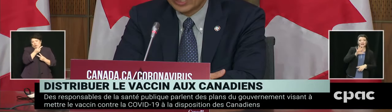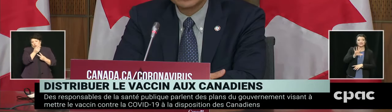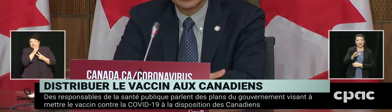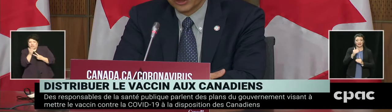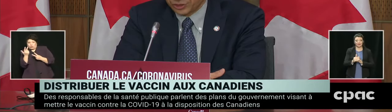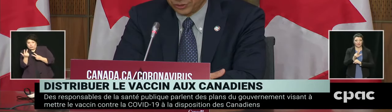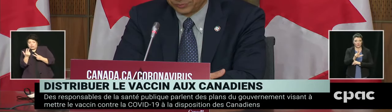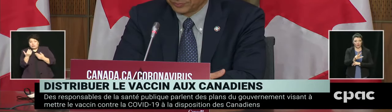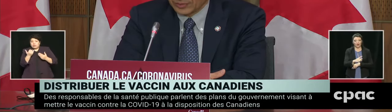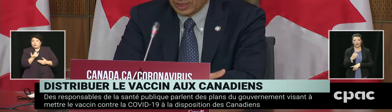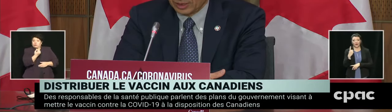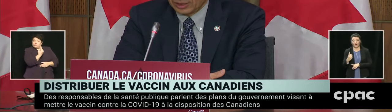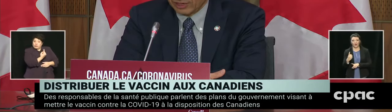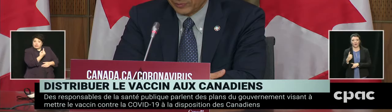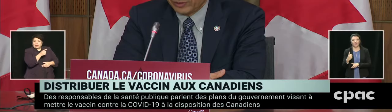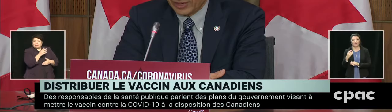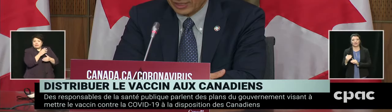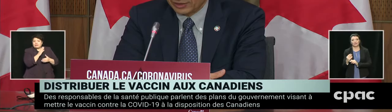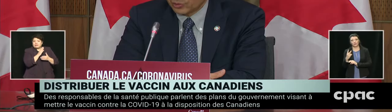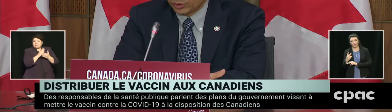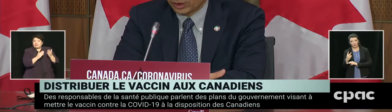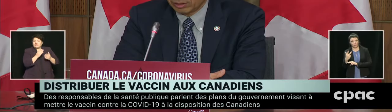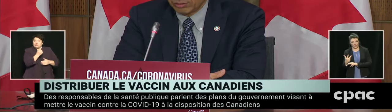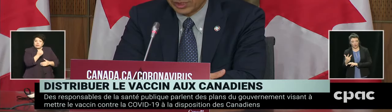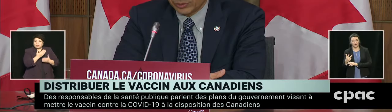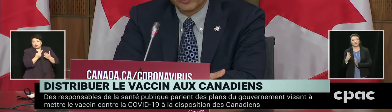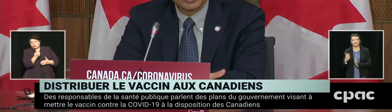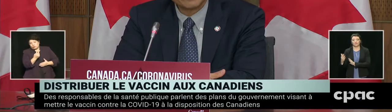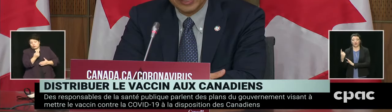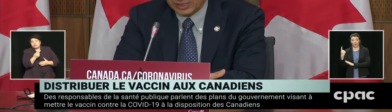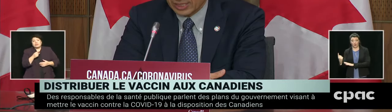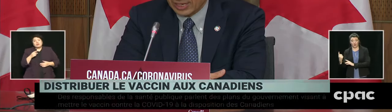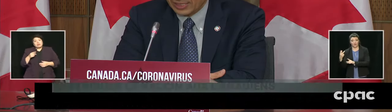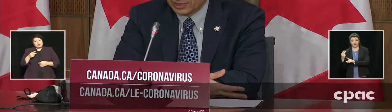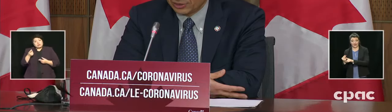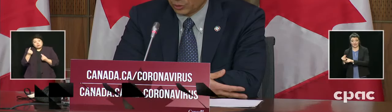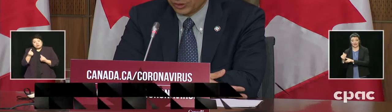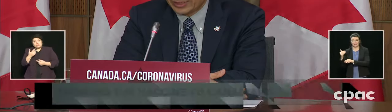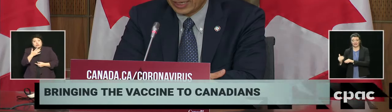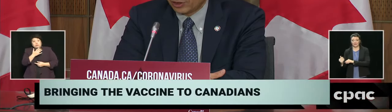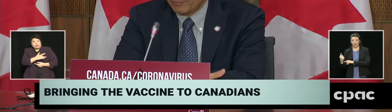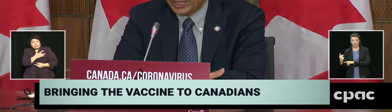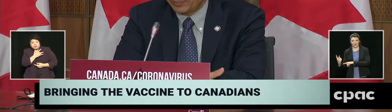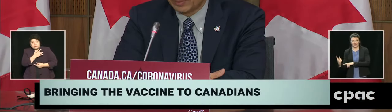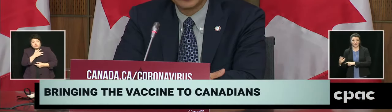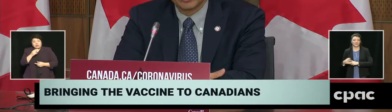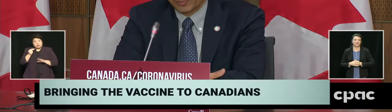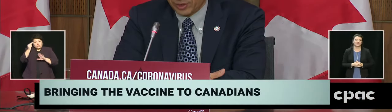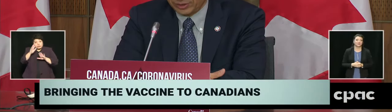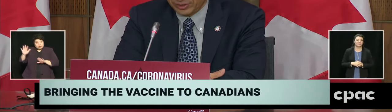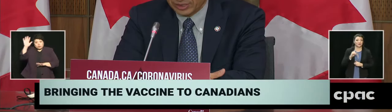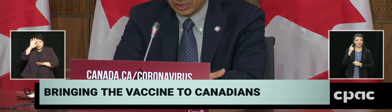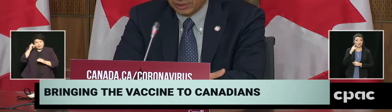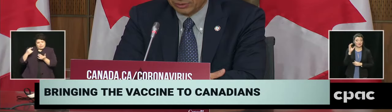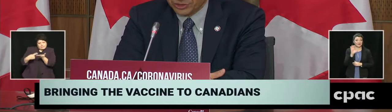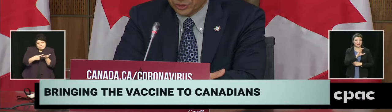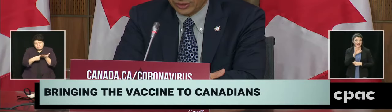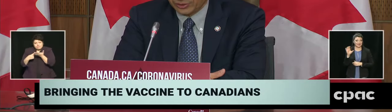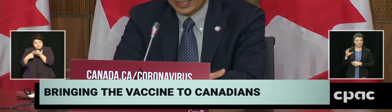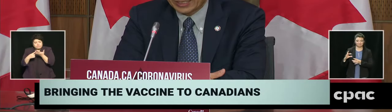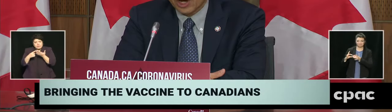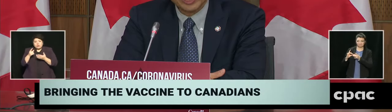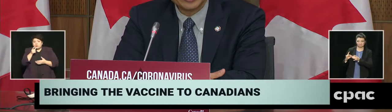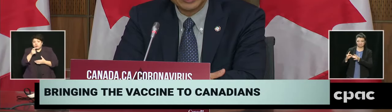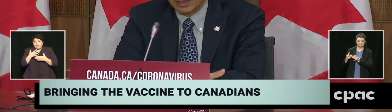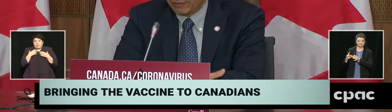Stage 1/2. The Government of Canada is working closely with the provinces and territories and our many public health partners to ensure